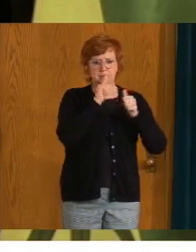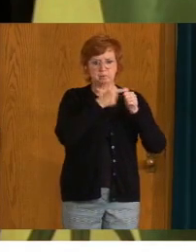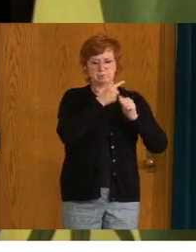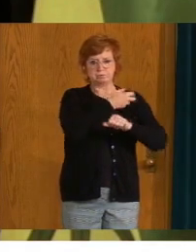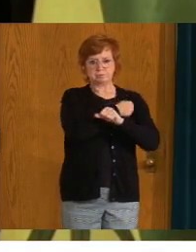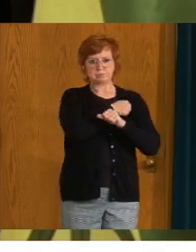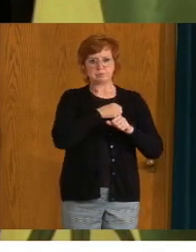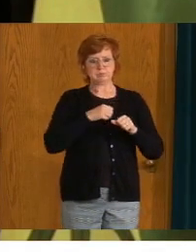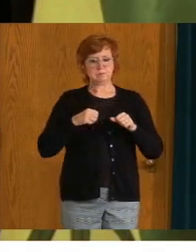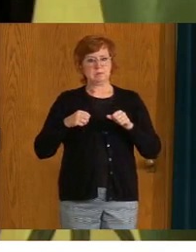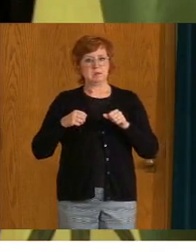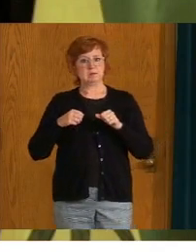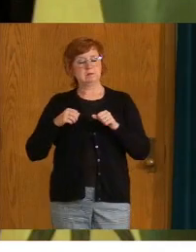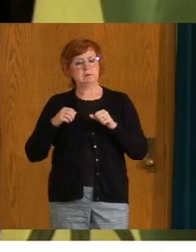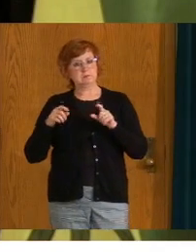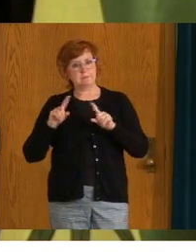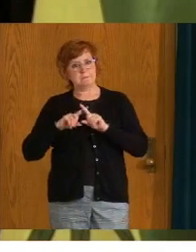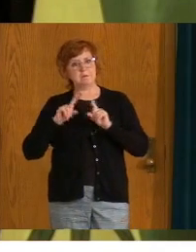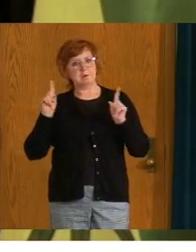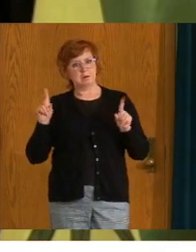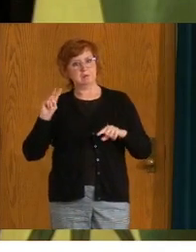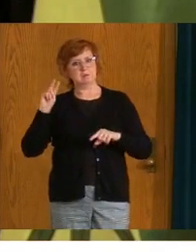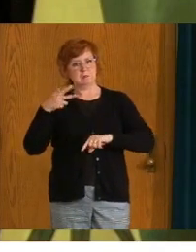effort and the initiatives that we have on